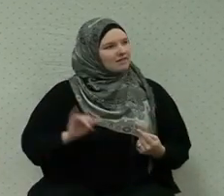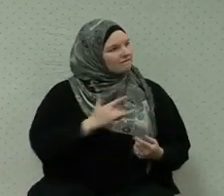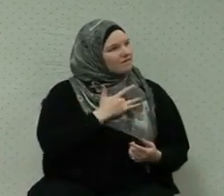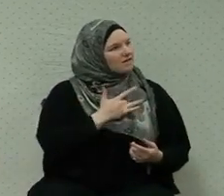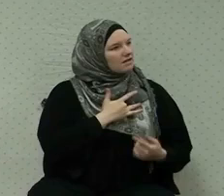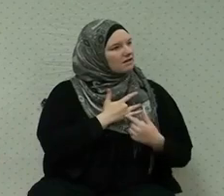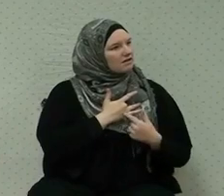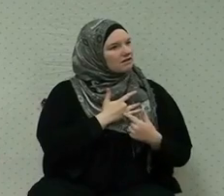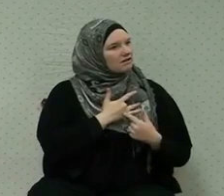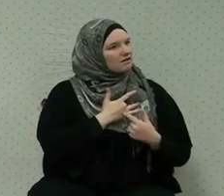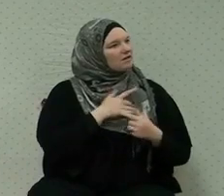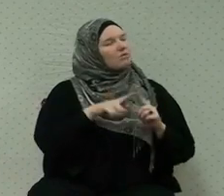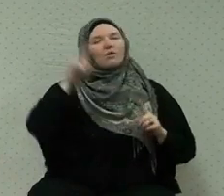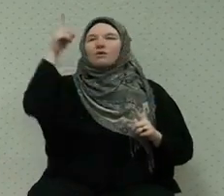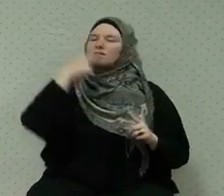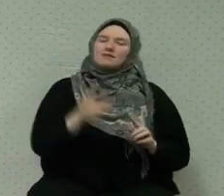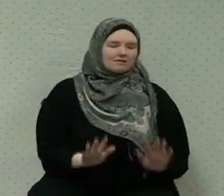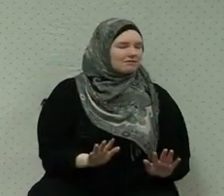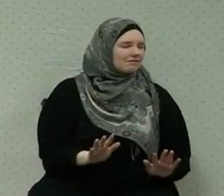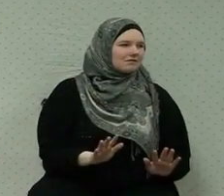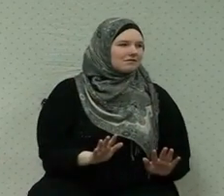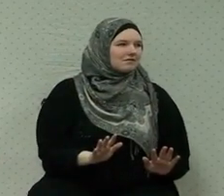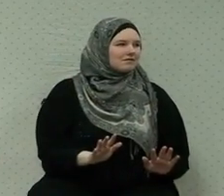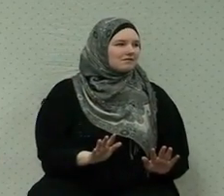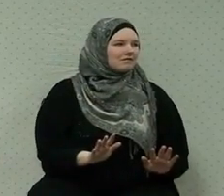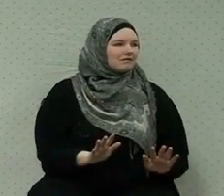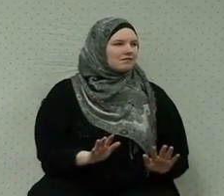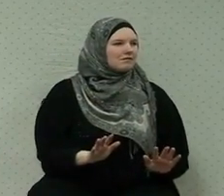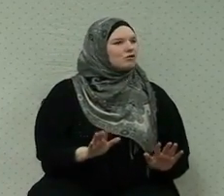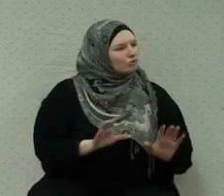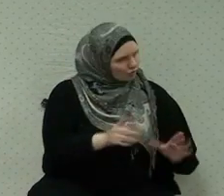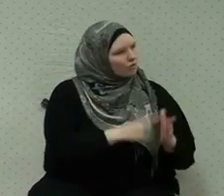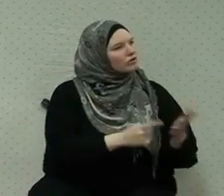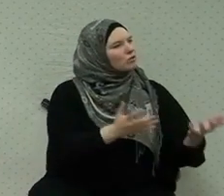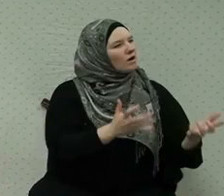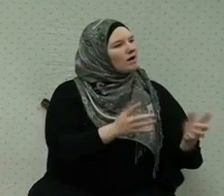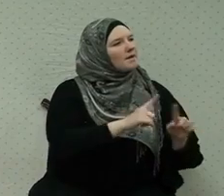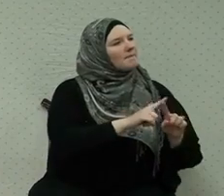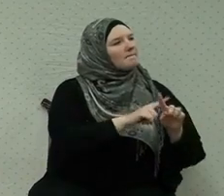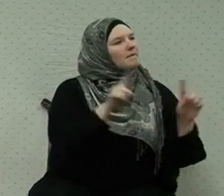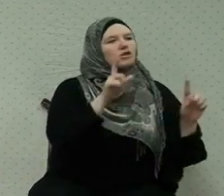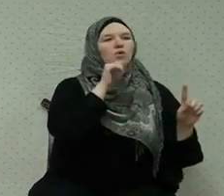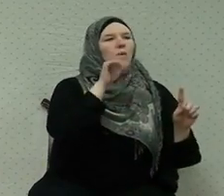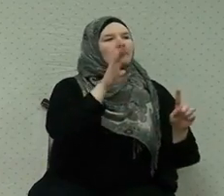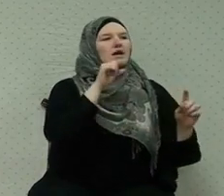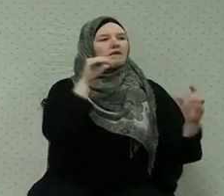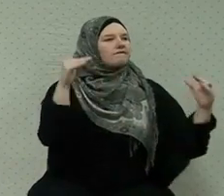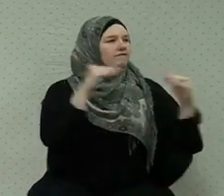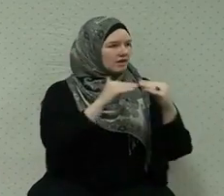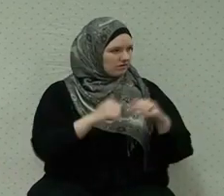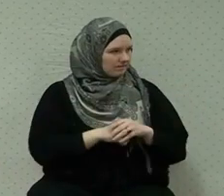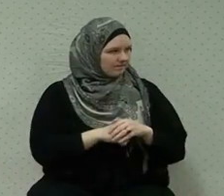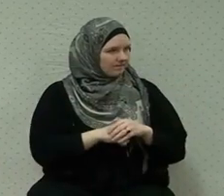repeatedly. But Allah says, do whatever you want, but don't be unfair. Don't